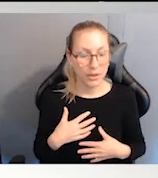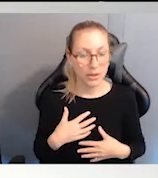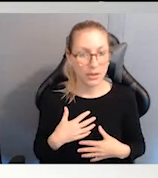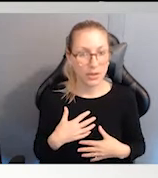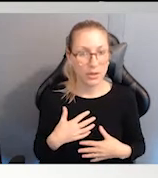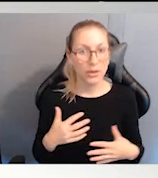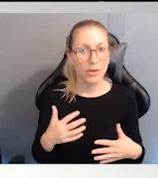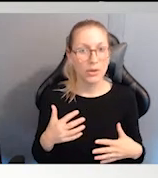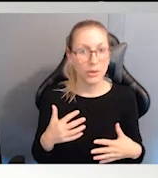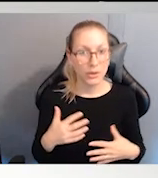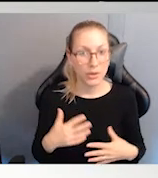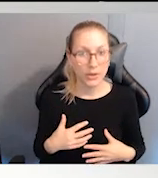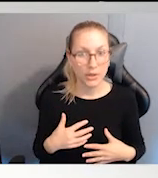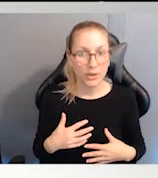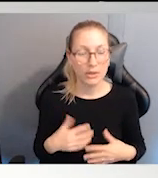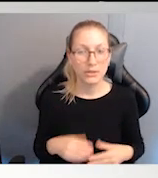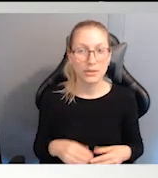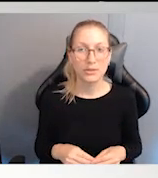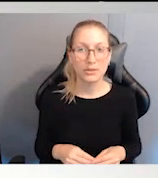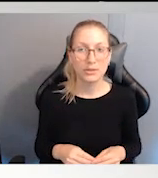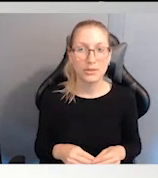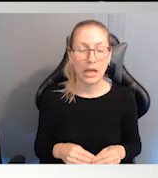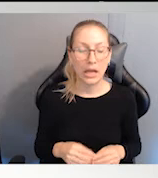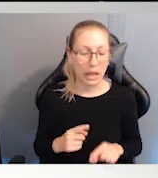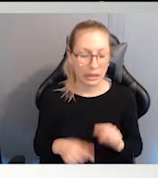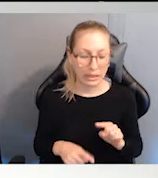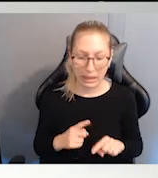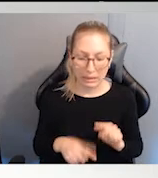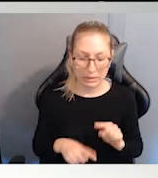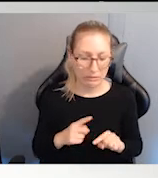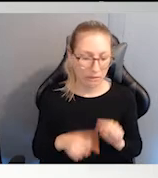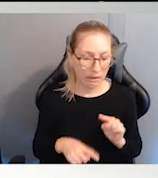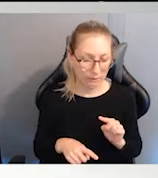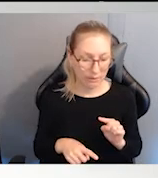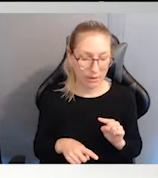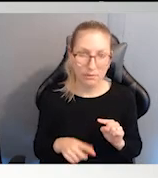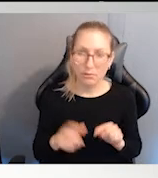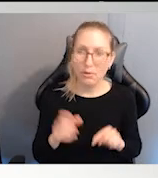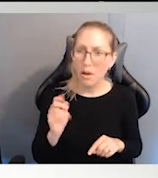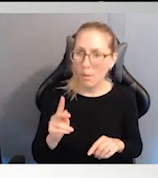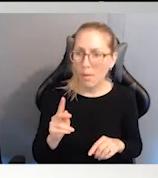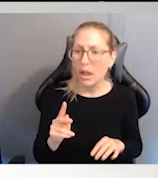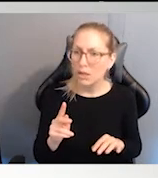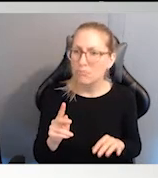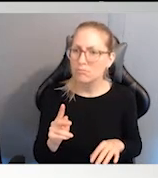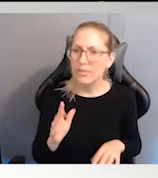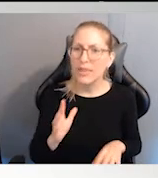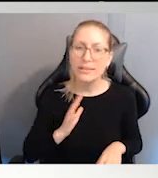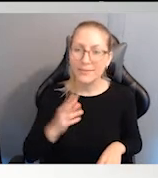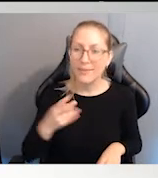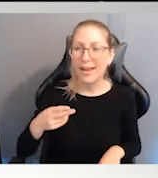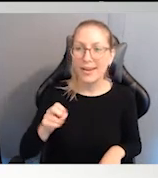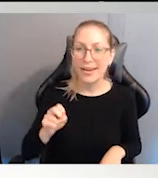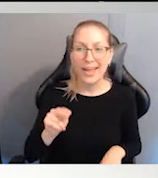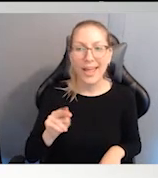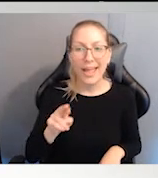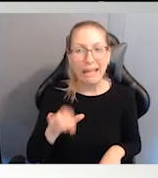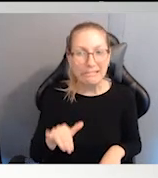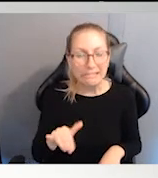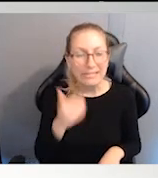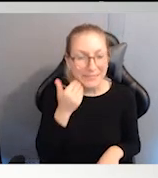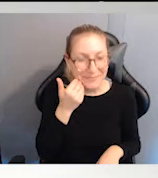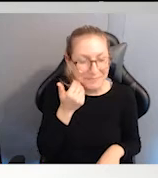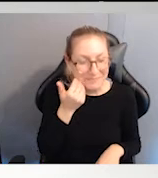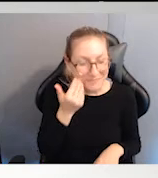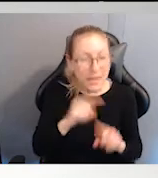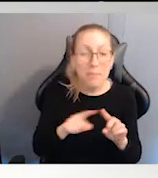I can do it. Let me just tell you a little story about Henry, because Henry's bashful, but that's okay. Henry's bashful, but that's okay. But I'm going to tell you